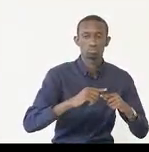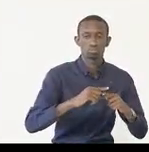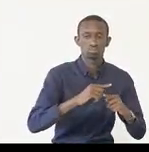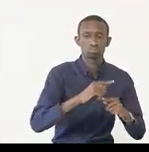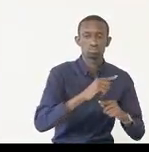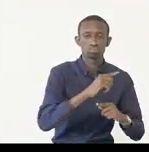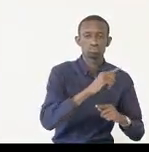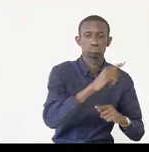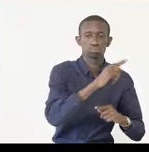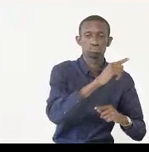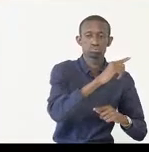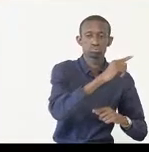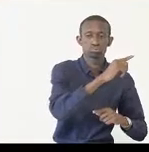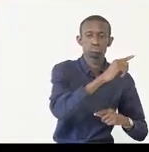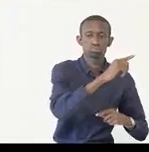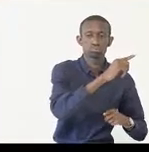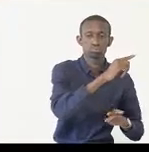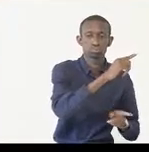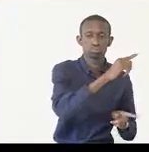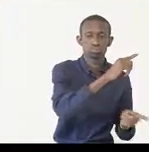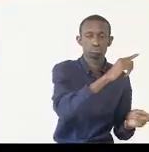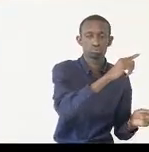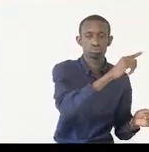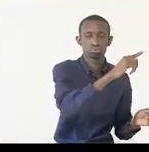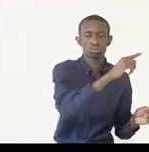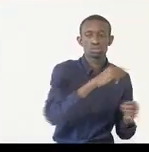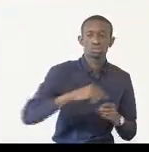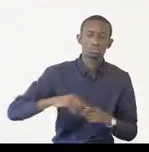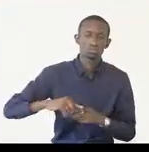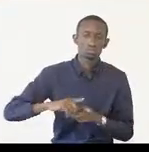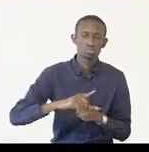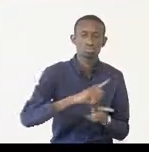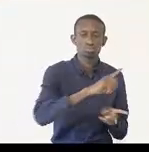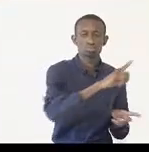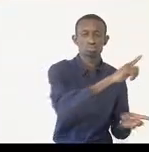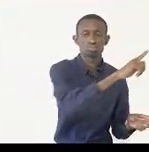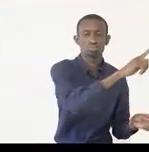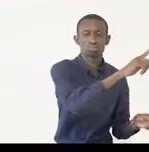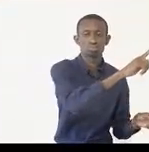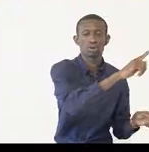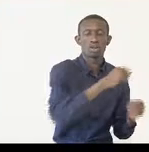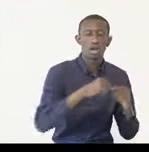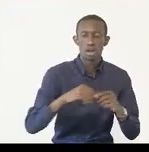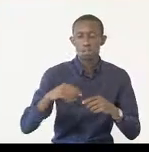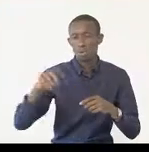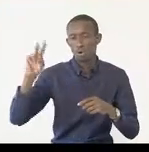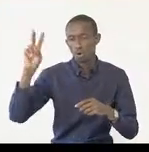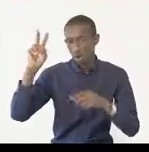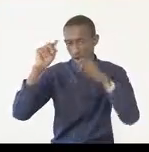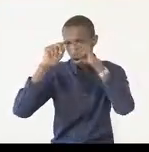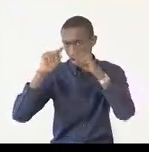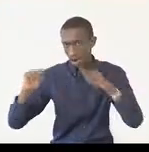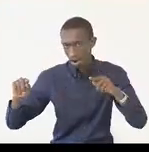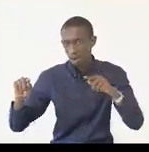at an angle theta 1 from this direction, that would be followed by the ball if the